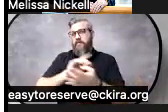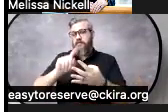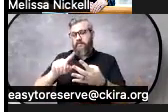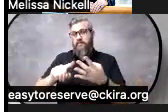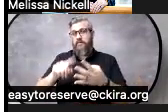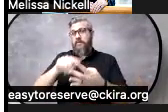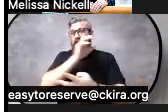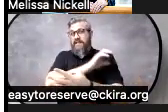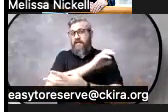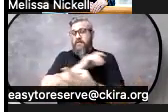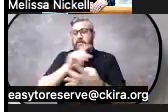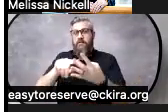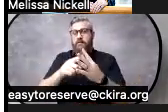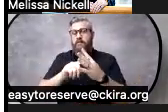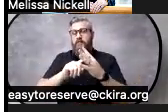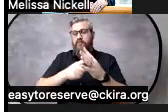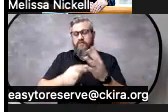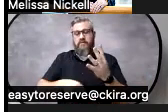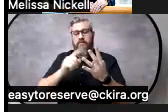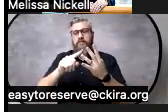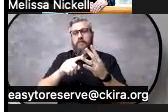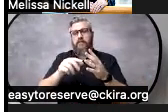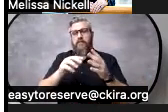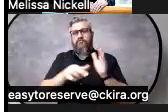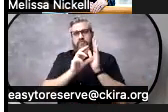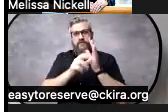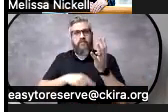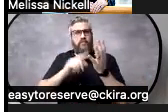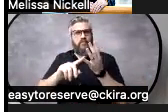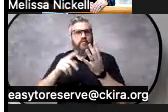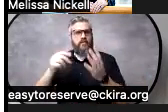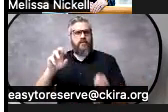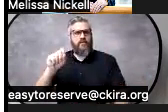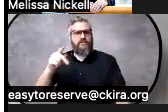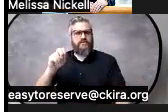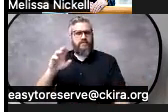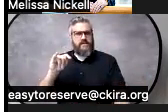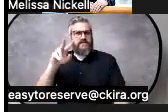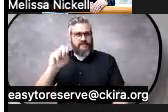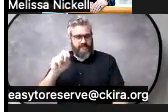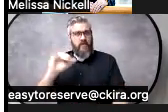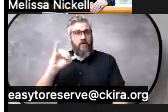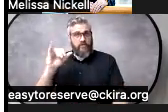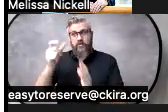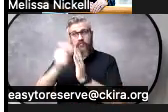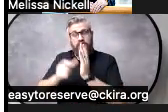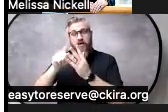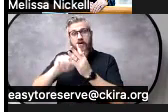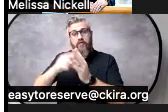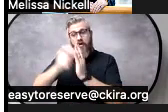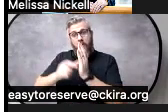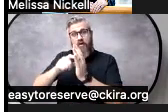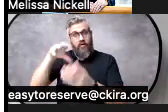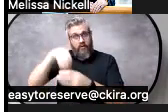clinical, original, review, and perspective, as well as define the components of an original research article, which include the introduction,